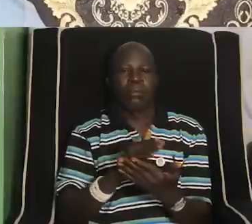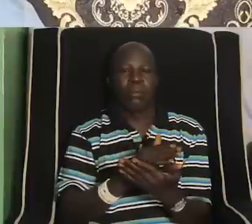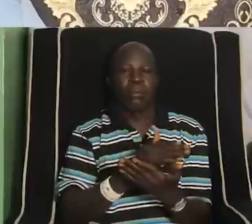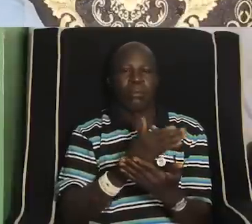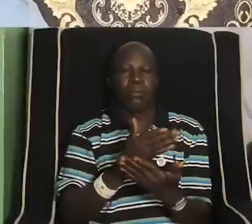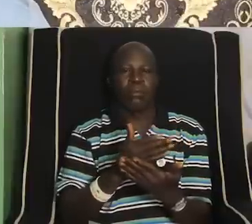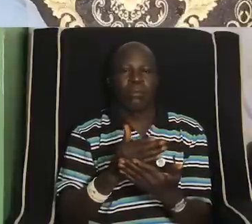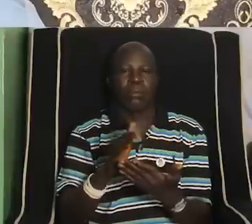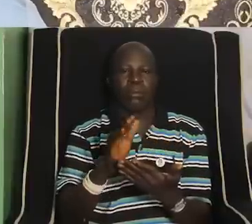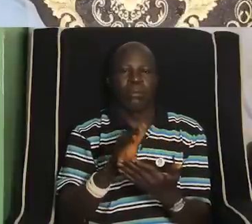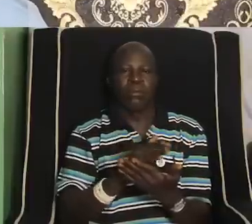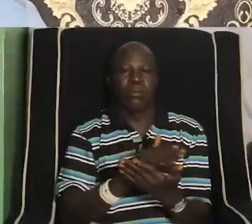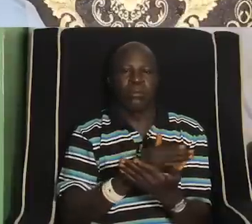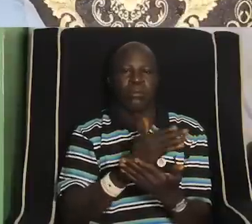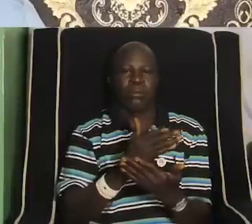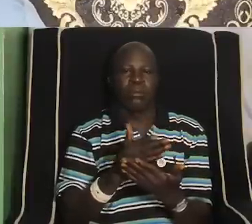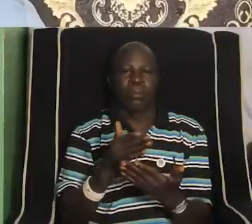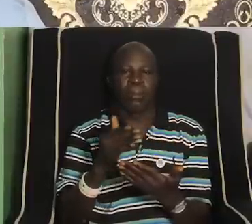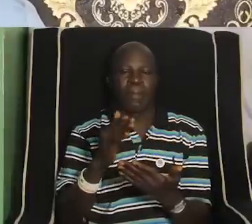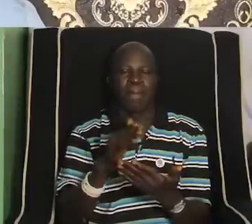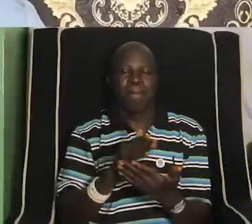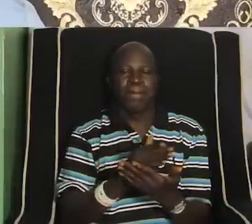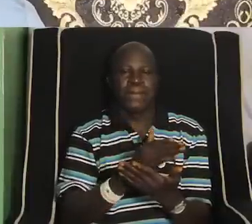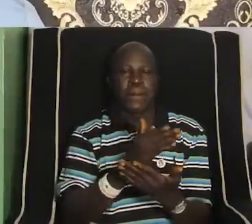gbàgbógbó láṣọ gbogbo rẹ̀